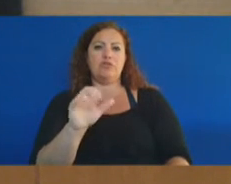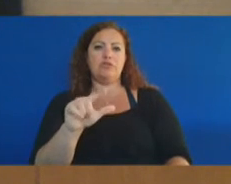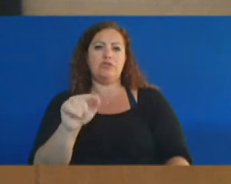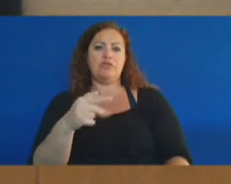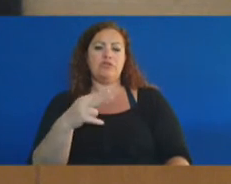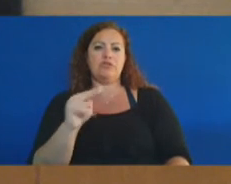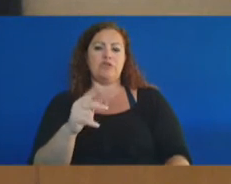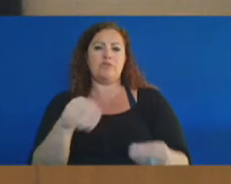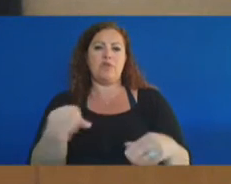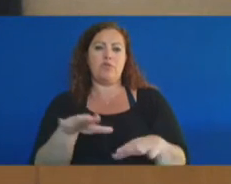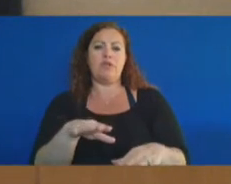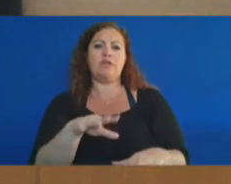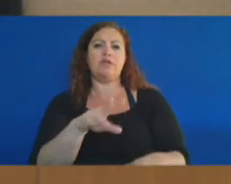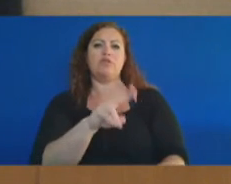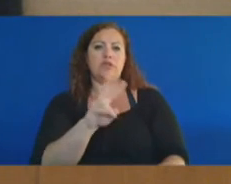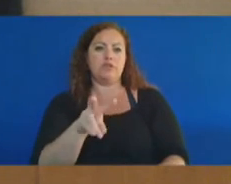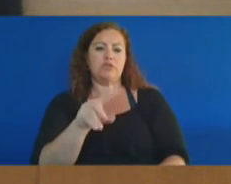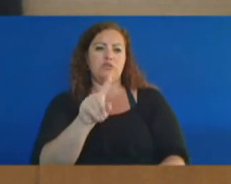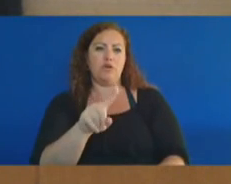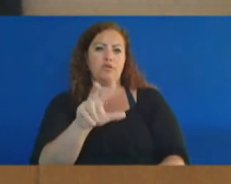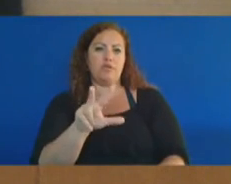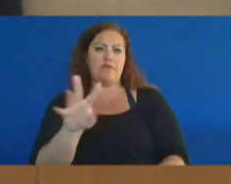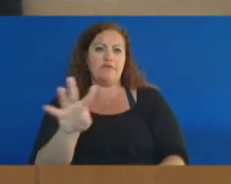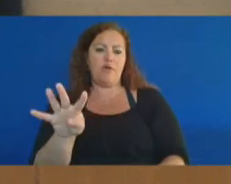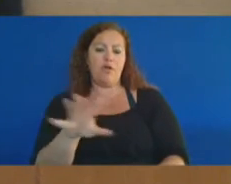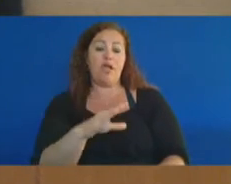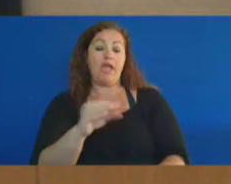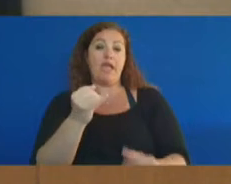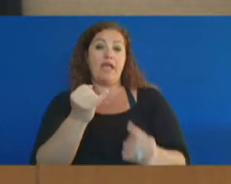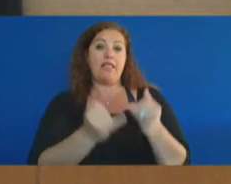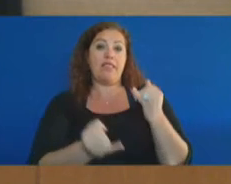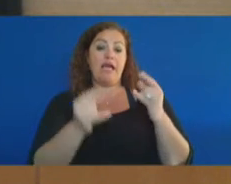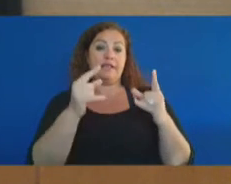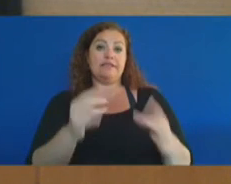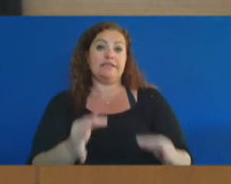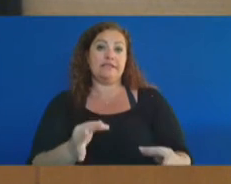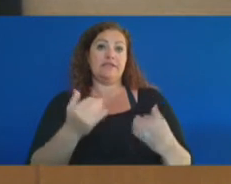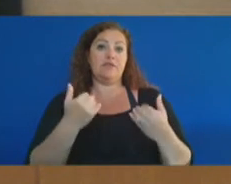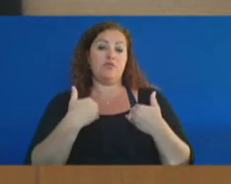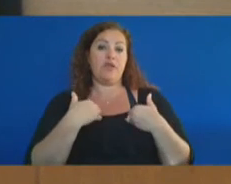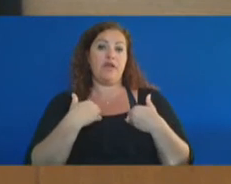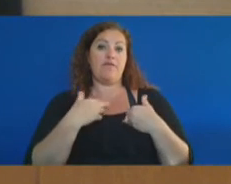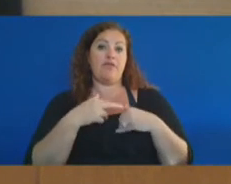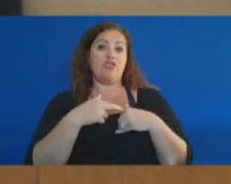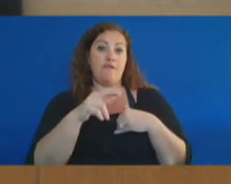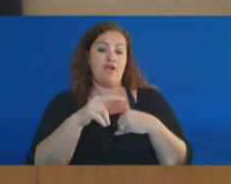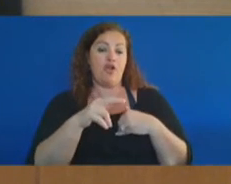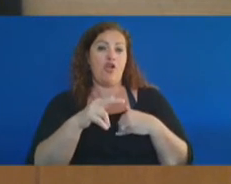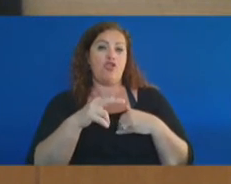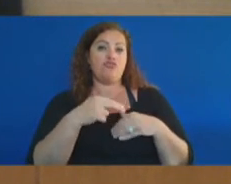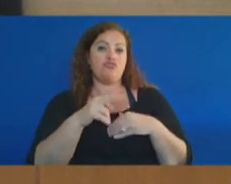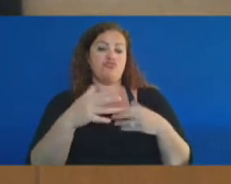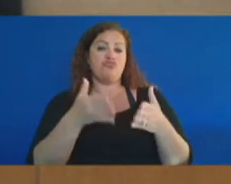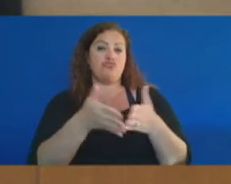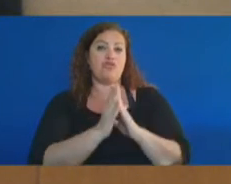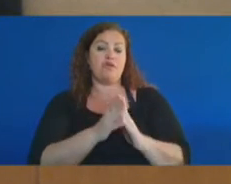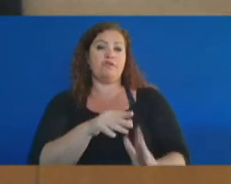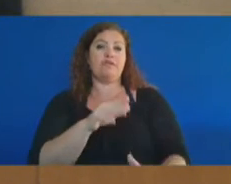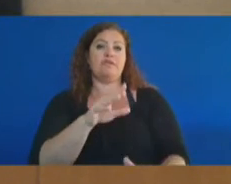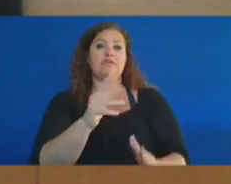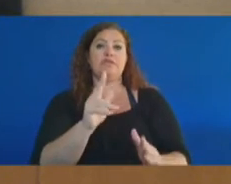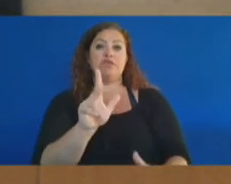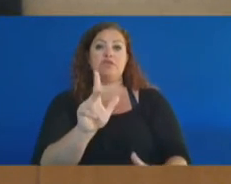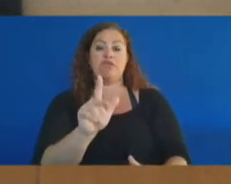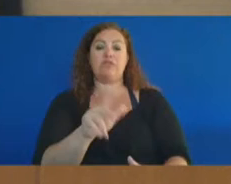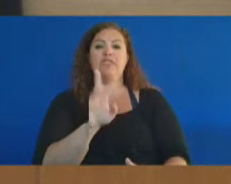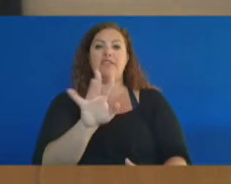2022-23 2134 and then the last decision we have a deferral request on is item 23 and that's petition 2022